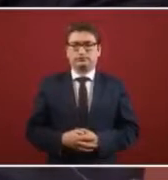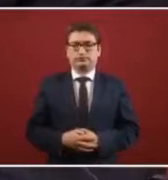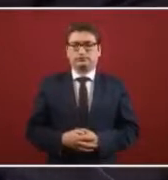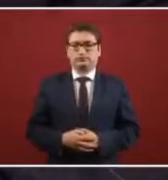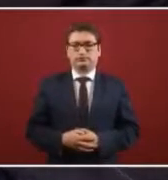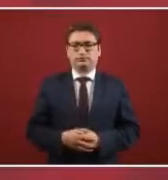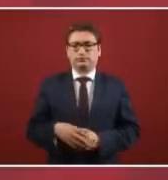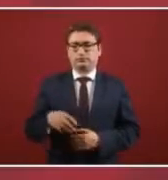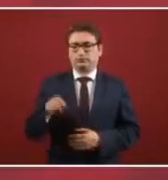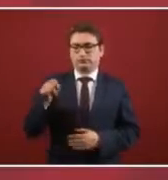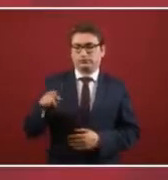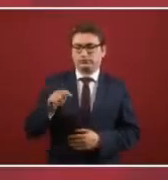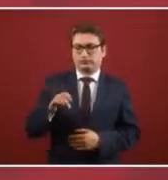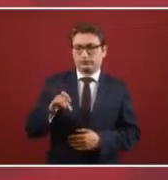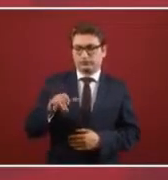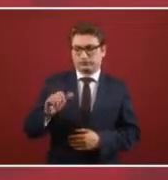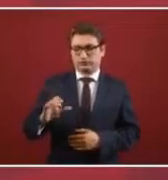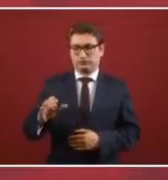Tepiac,